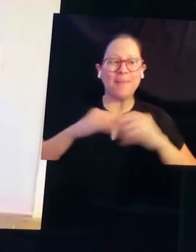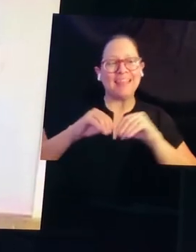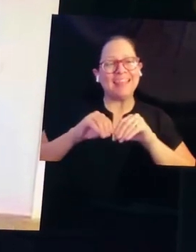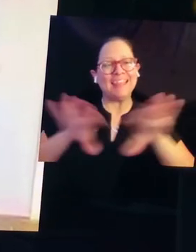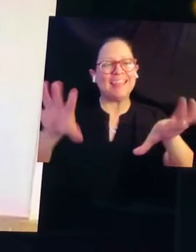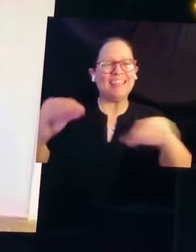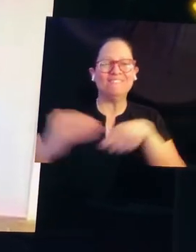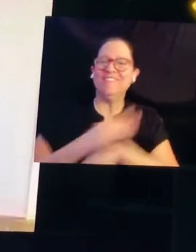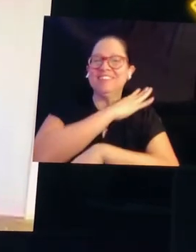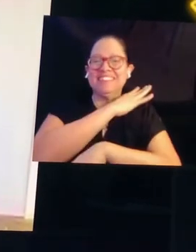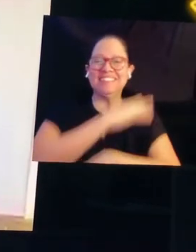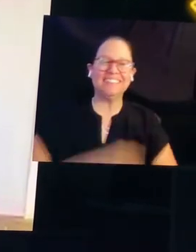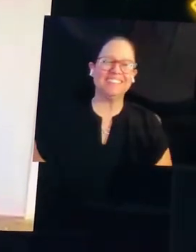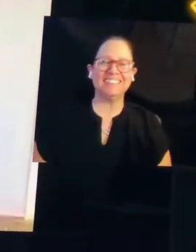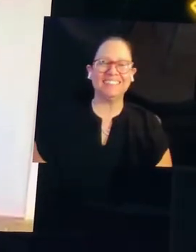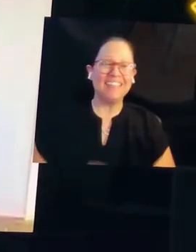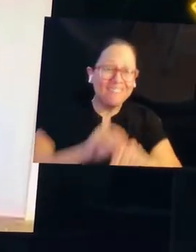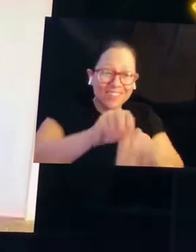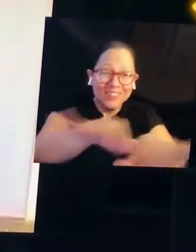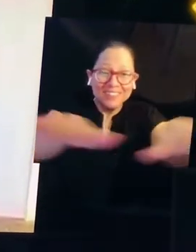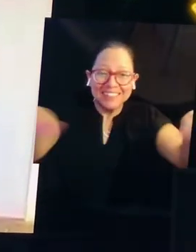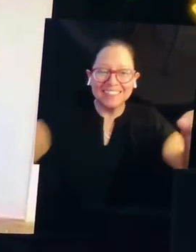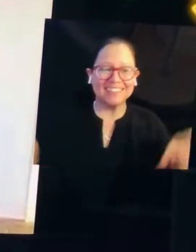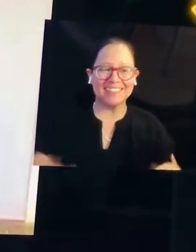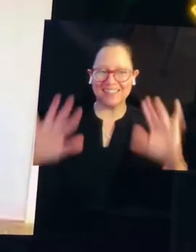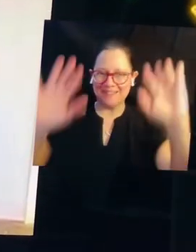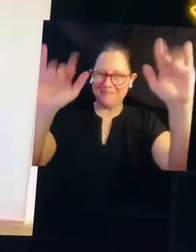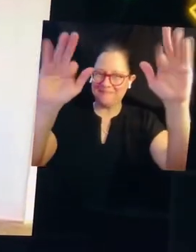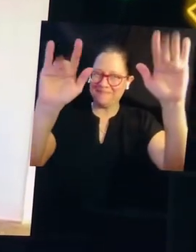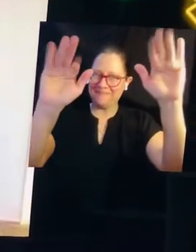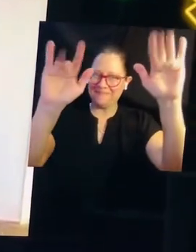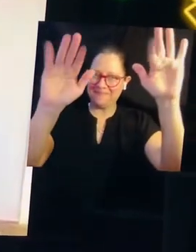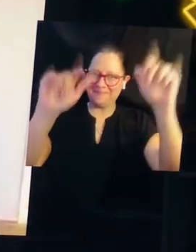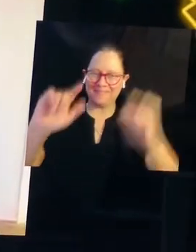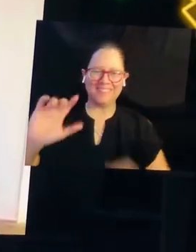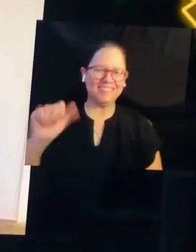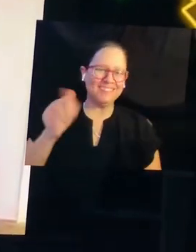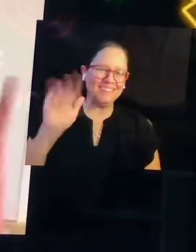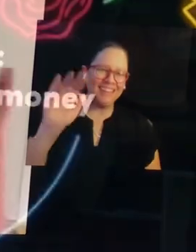Yes. And with that, we'll say it. Ciao. Thank you. Adios.